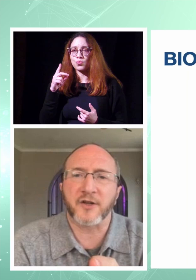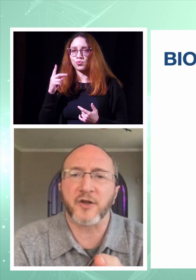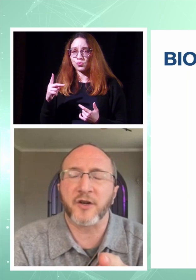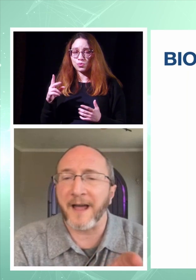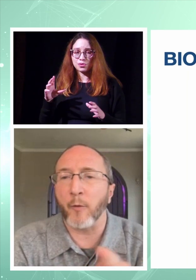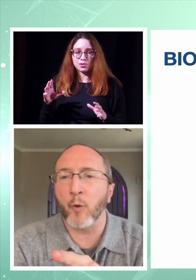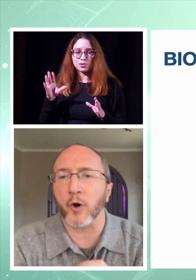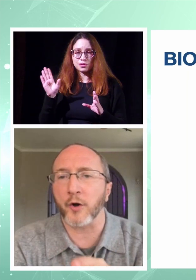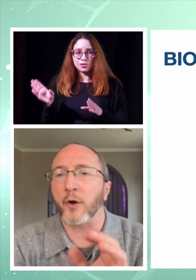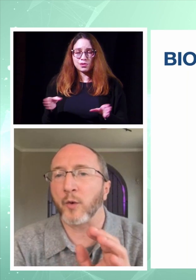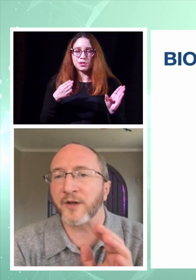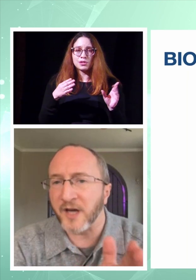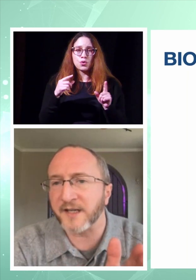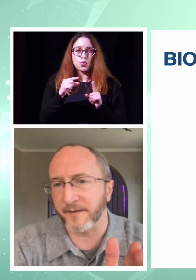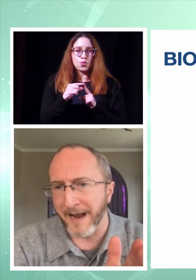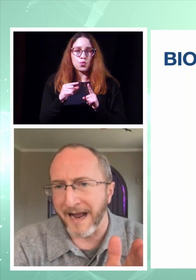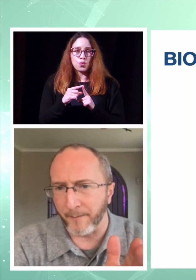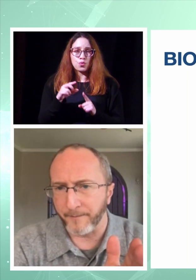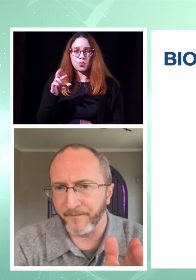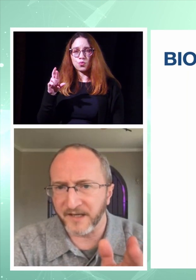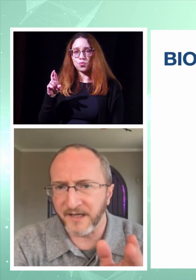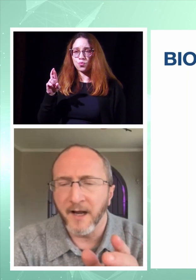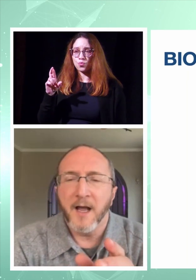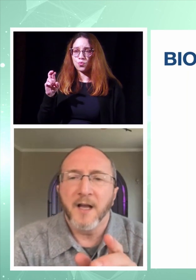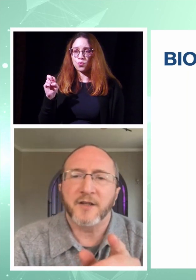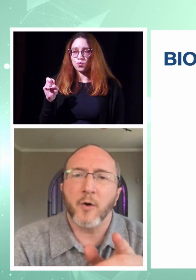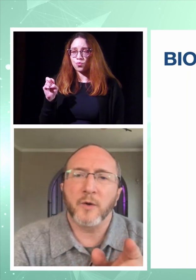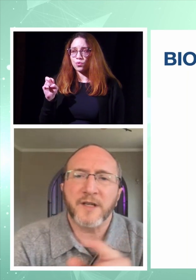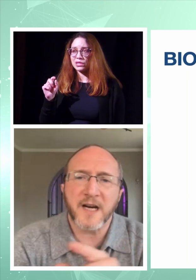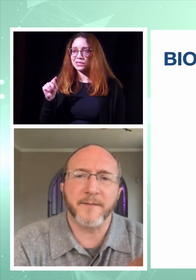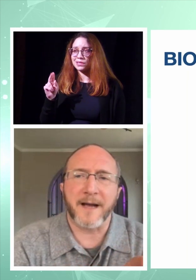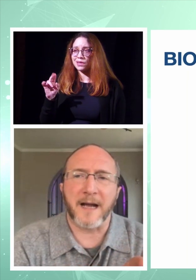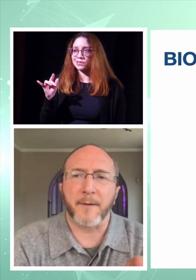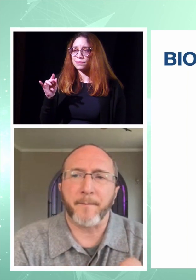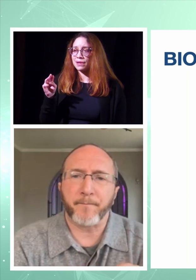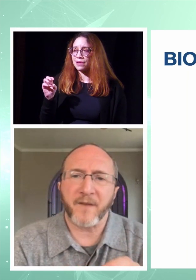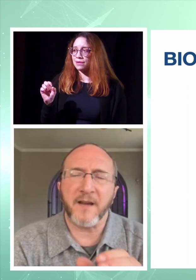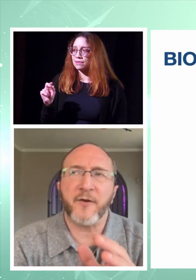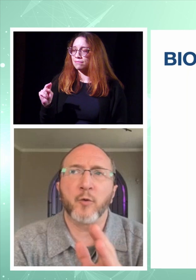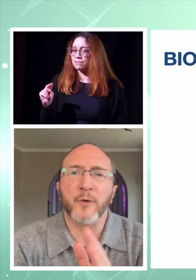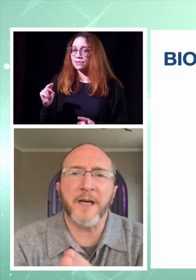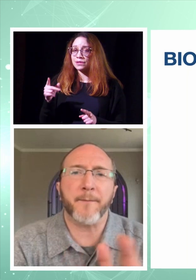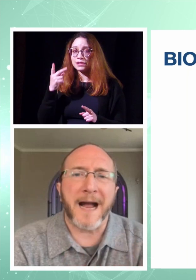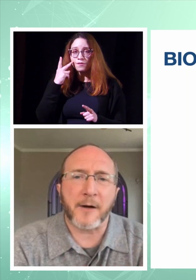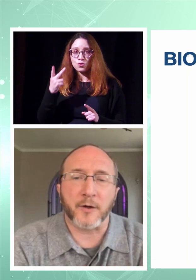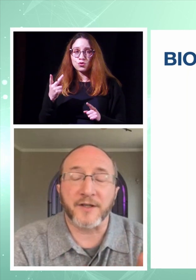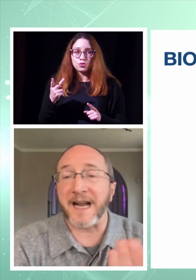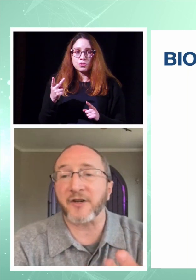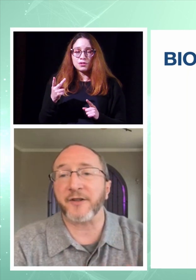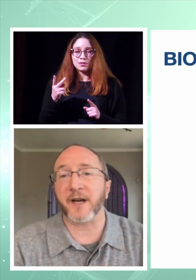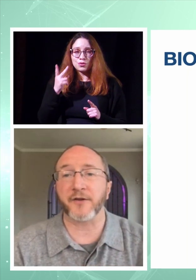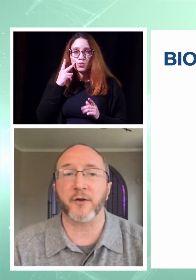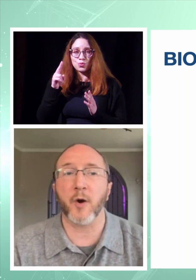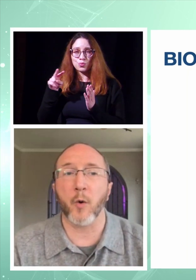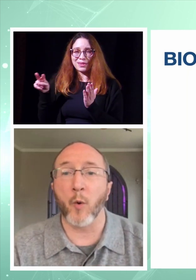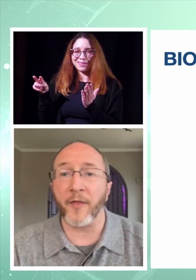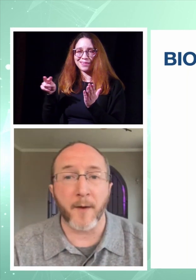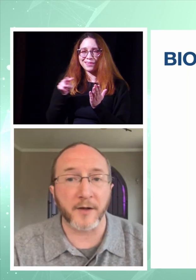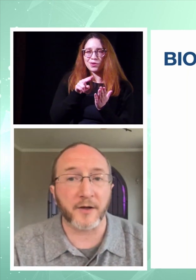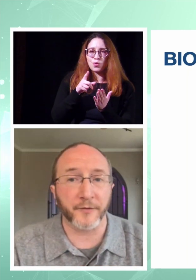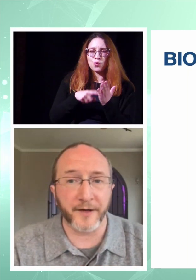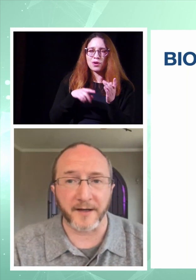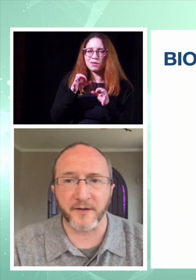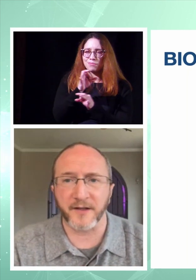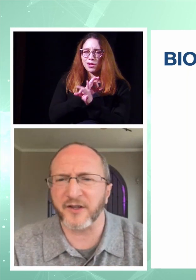your attention to that word rituximab. See, so rituximab, if you read it backwards, it actually tells you what